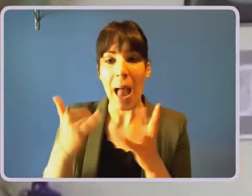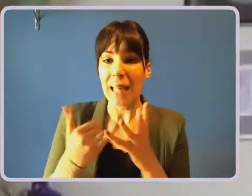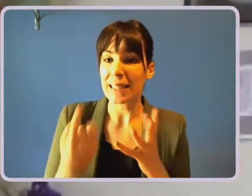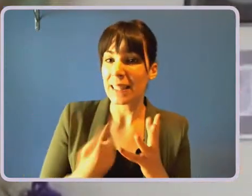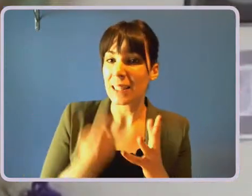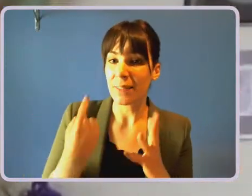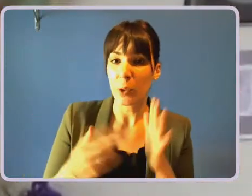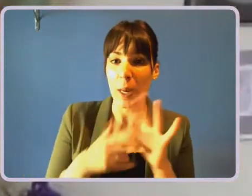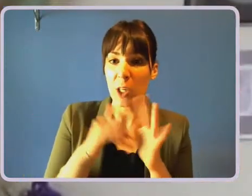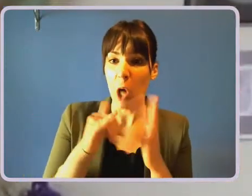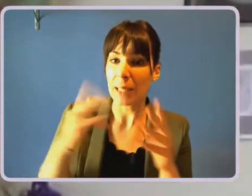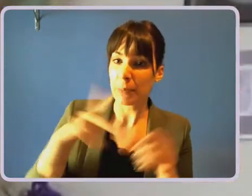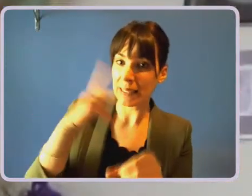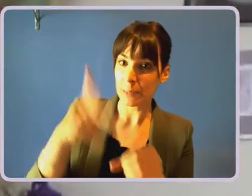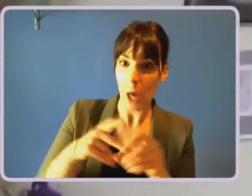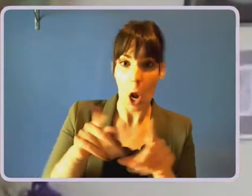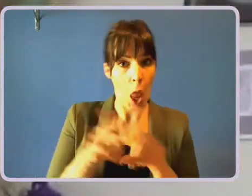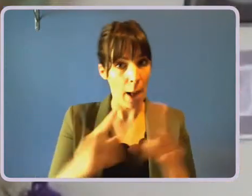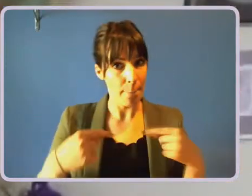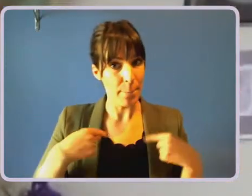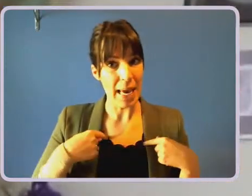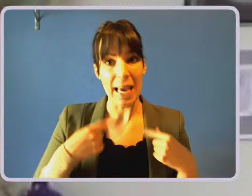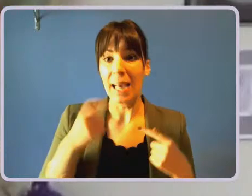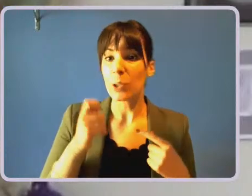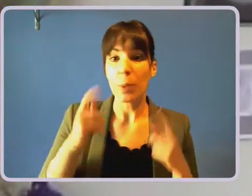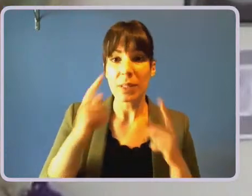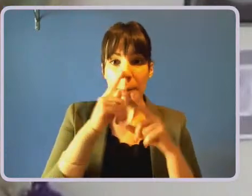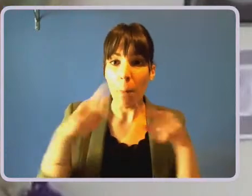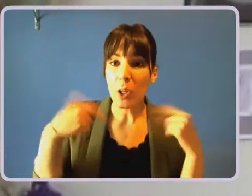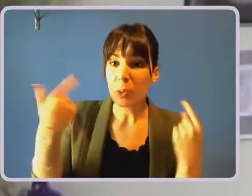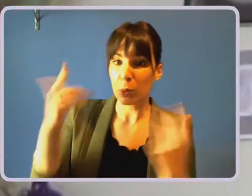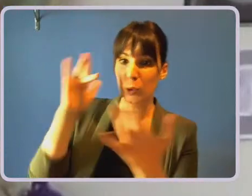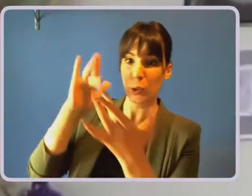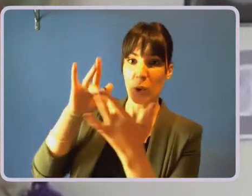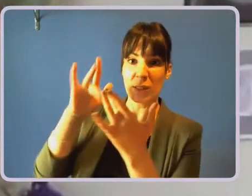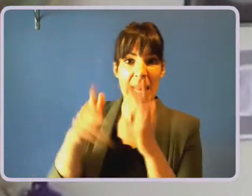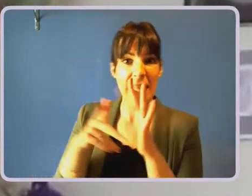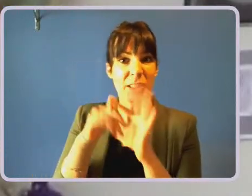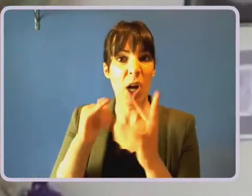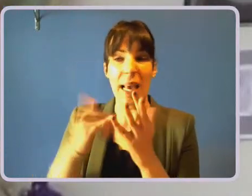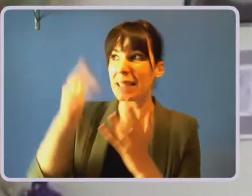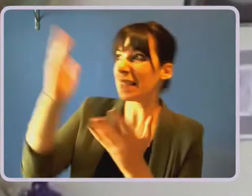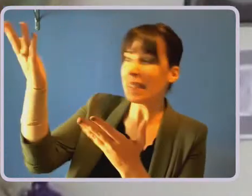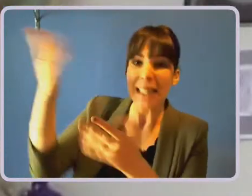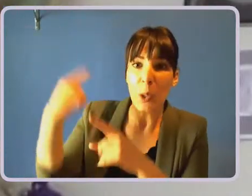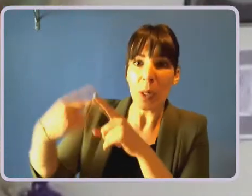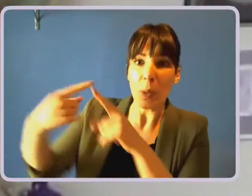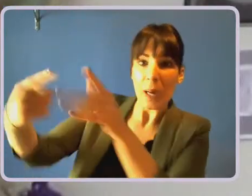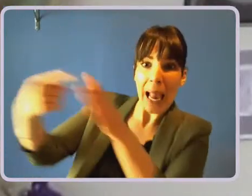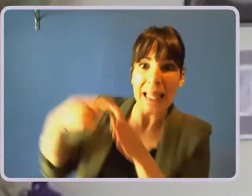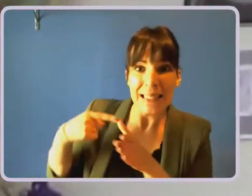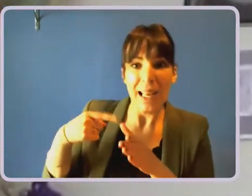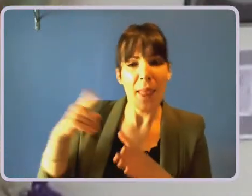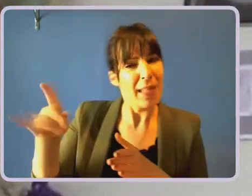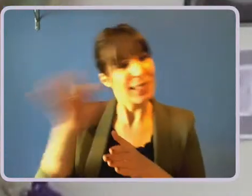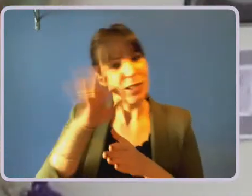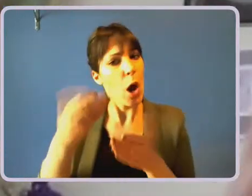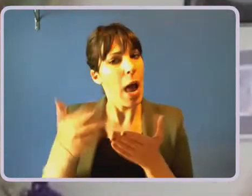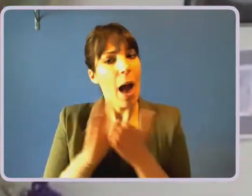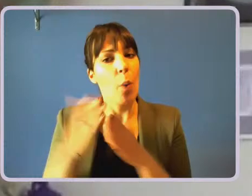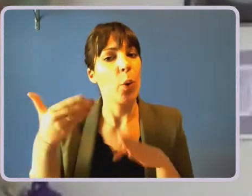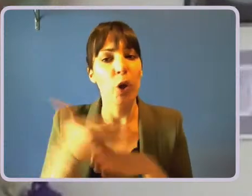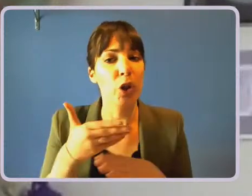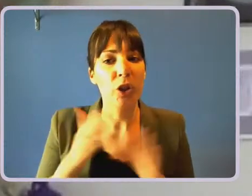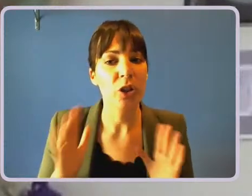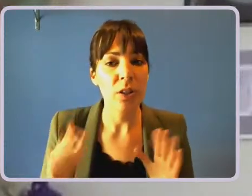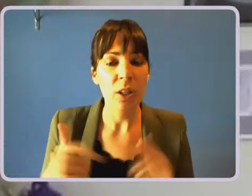to speak to them in a hurry and get something happening. That is not what they're there for, and it's not how they operate. So we need to be doing